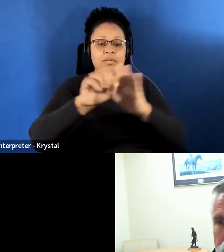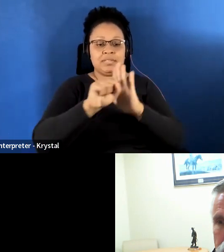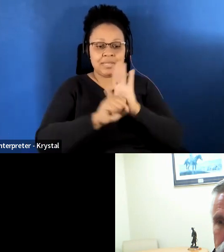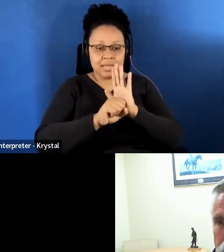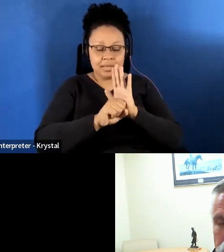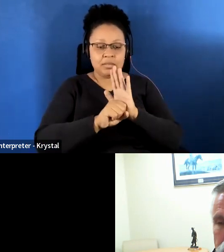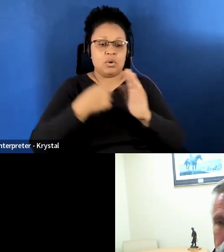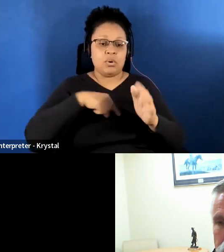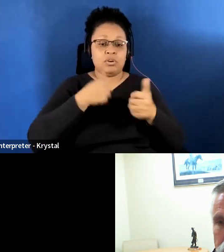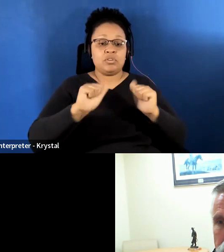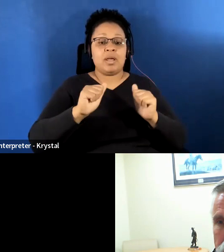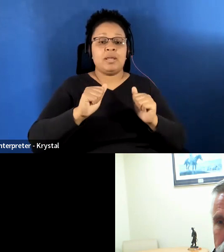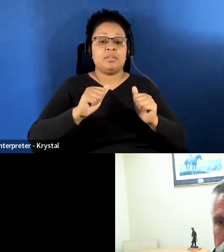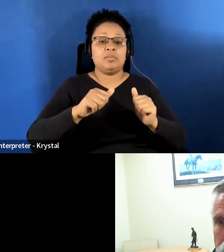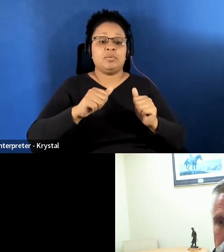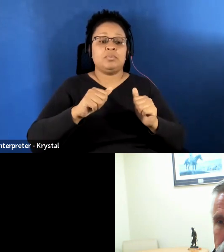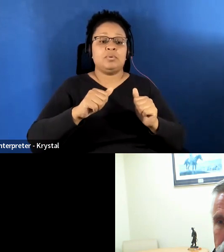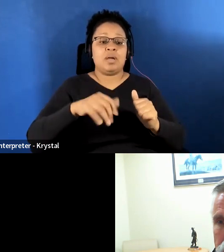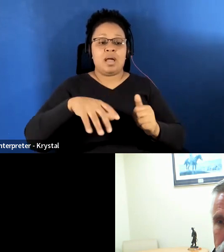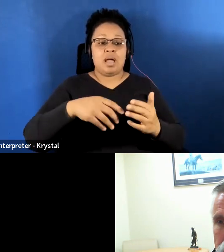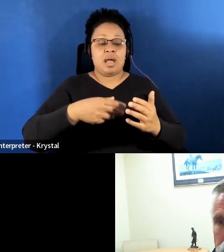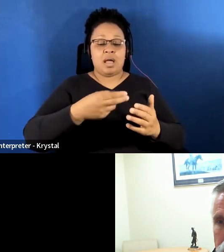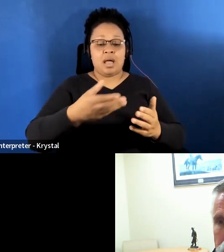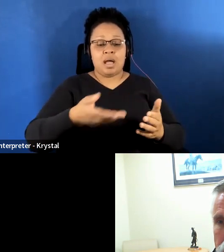process of hiring our first program coordinator.